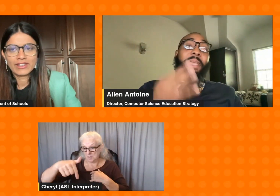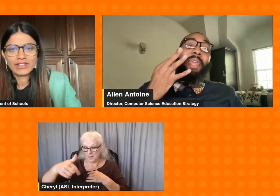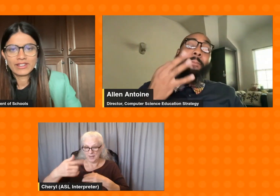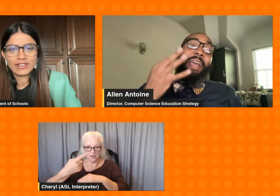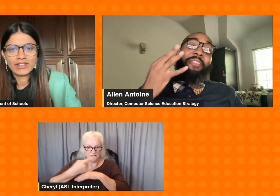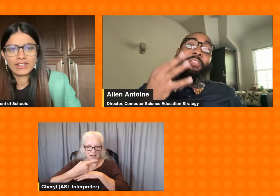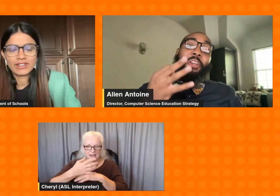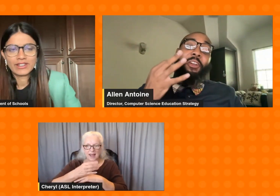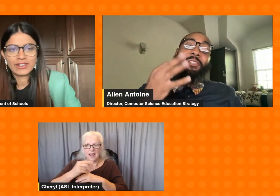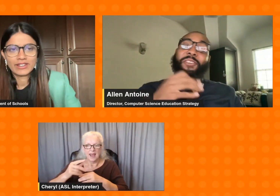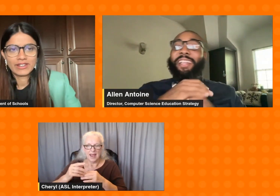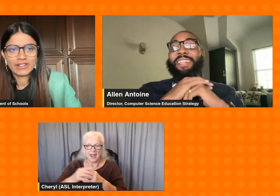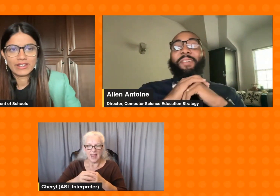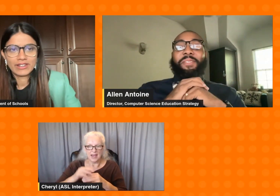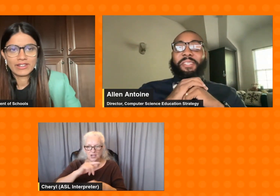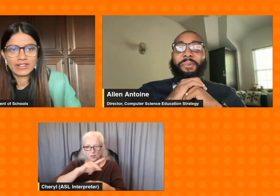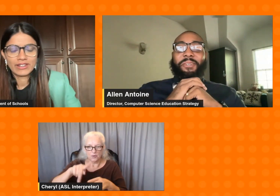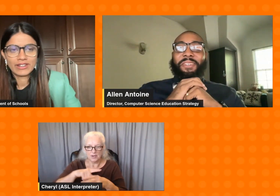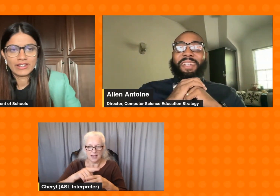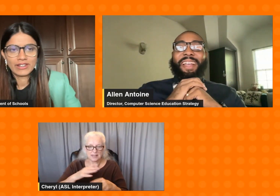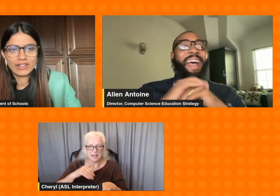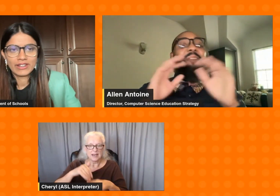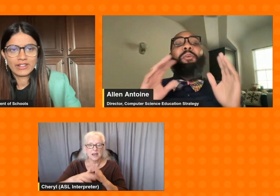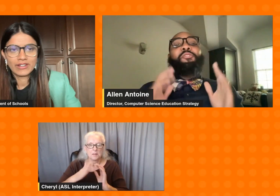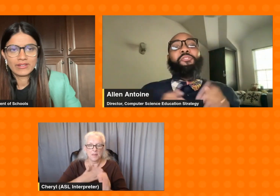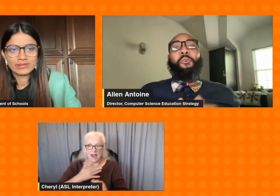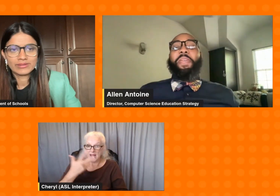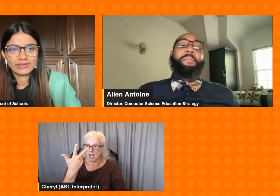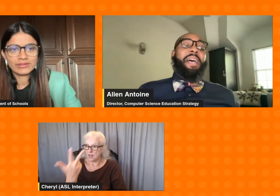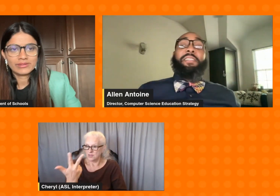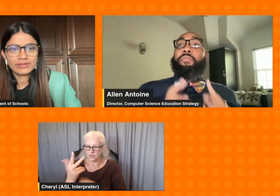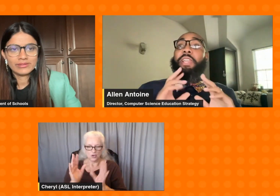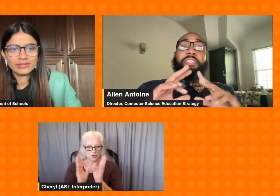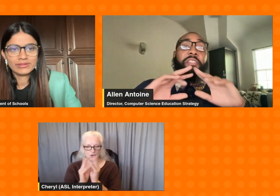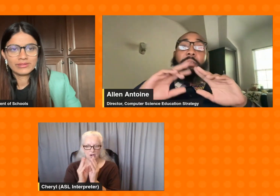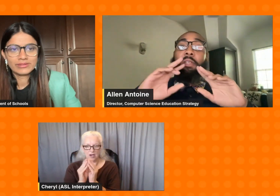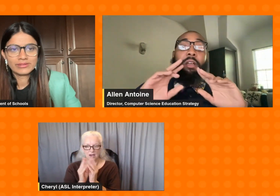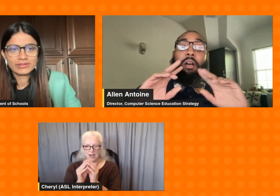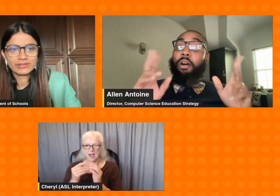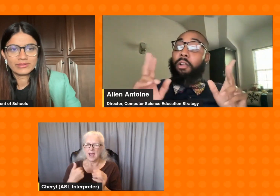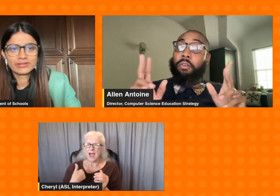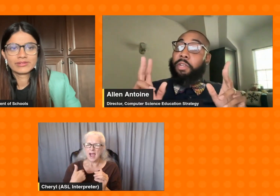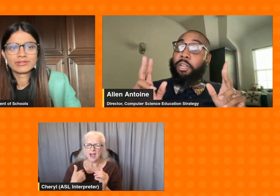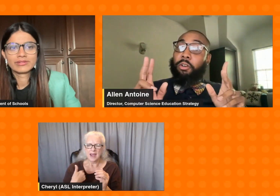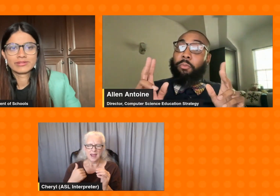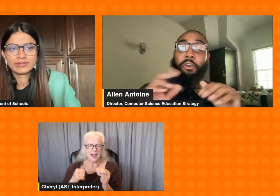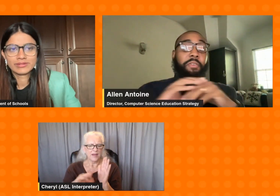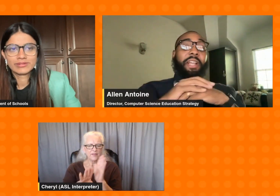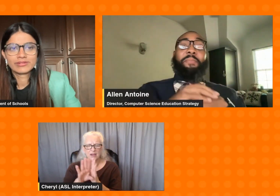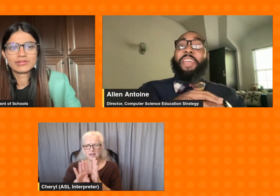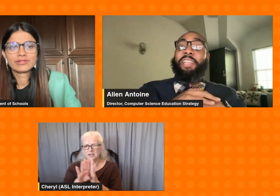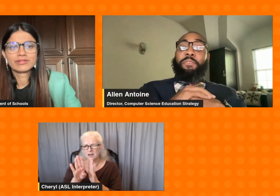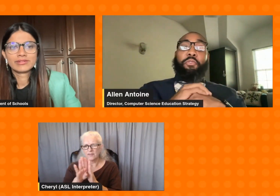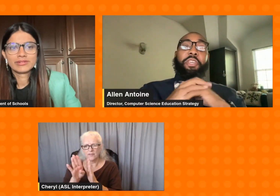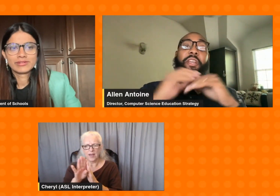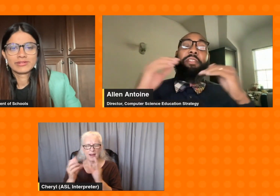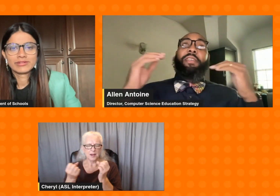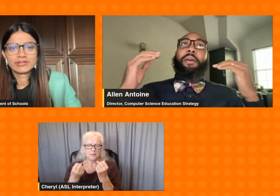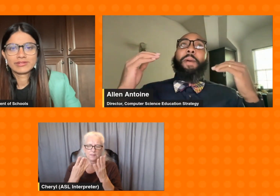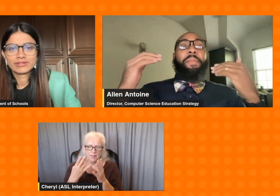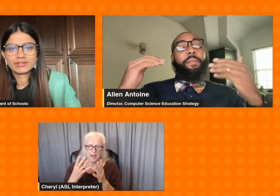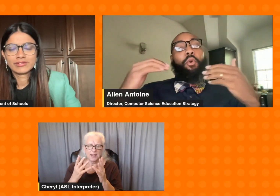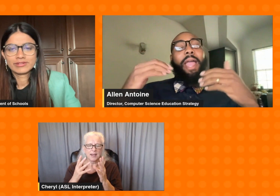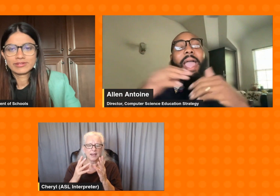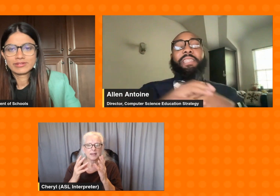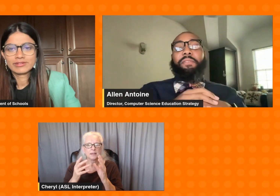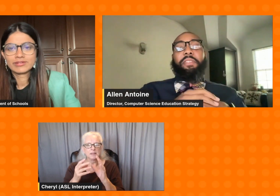to participate in my third Scratch conference in a row. I've built so many positive relationships all over the globe over the past few years